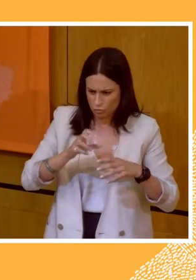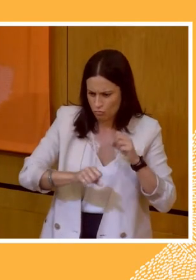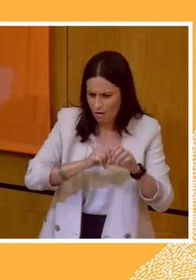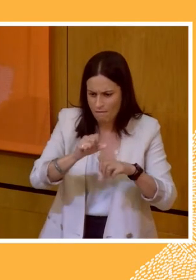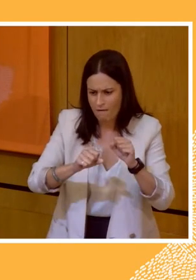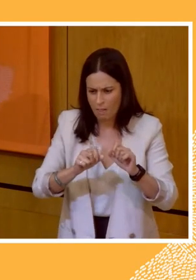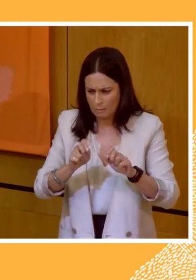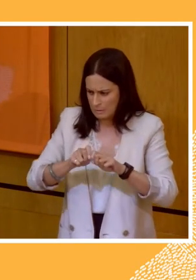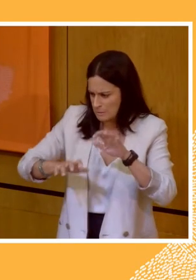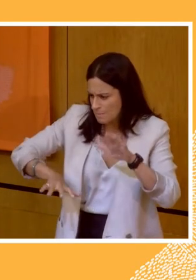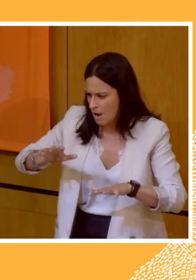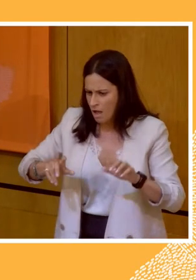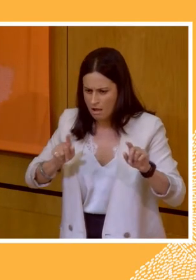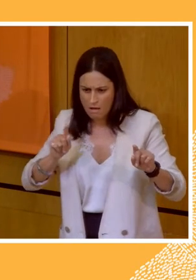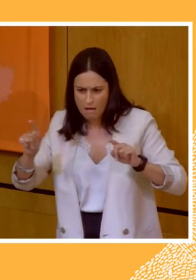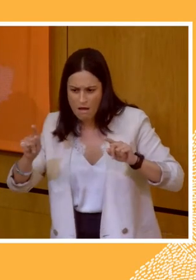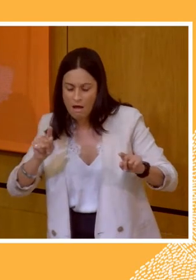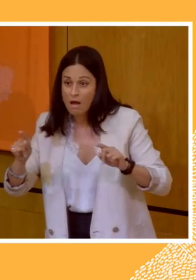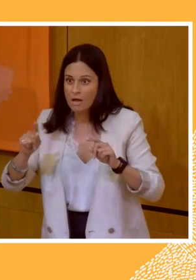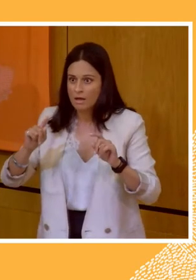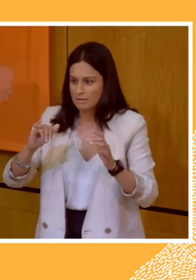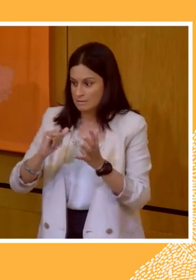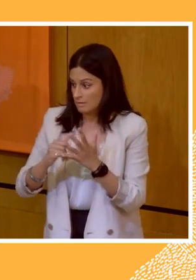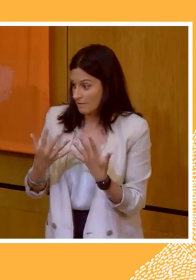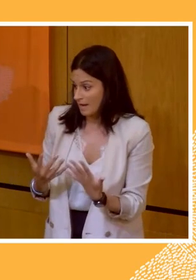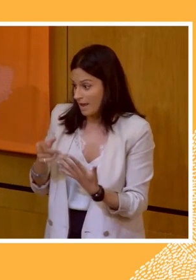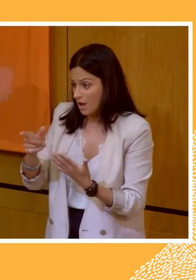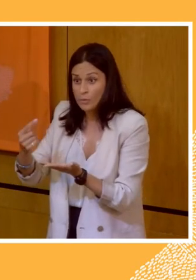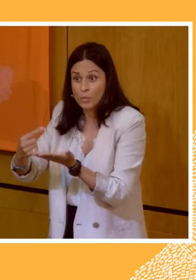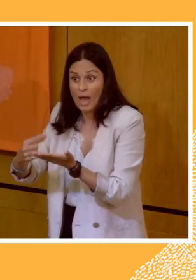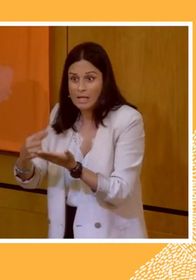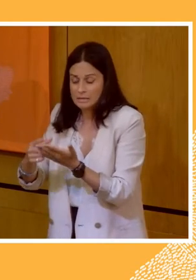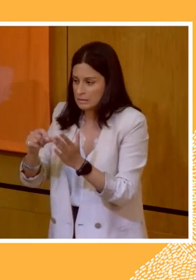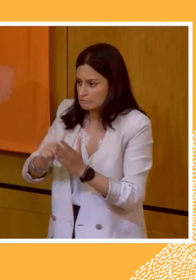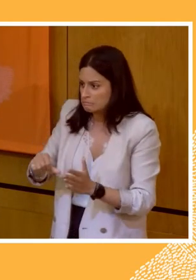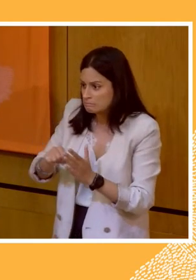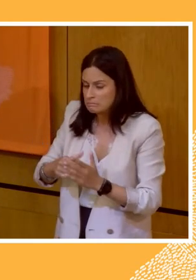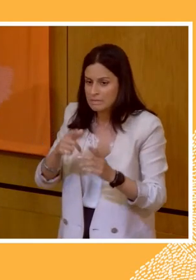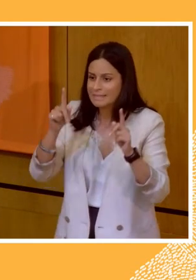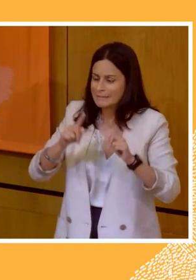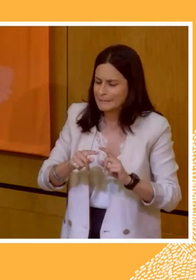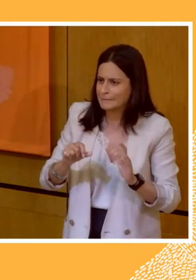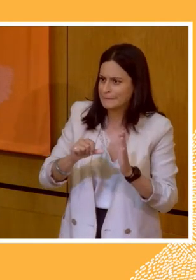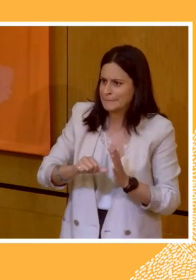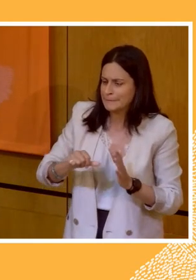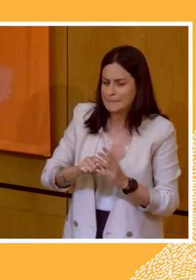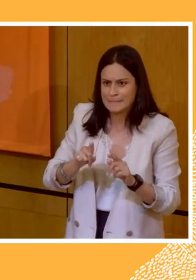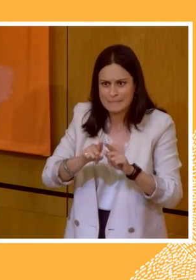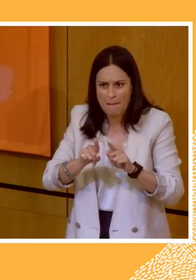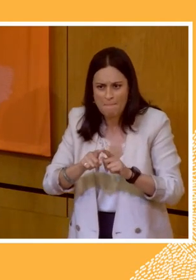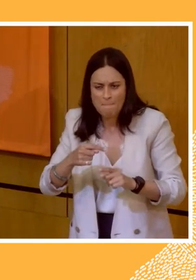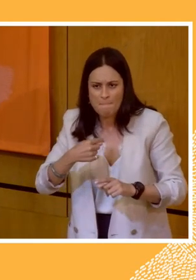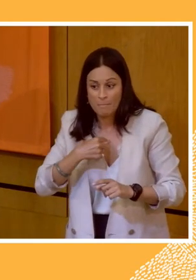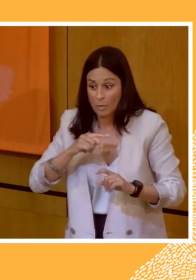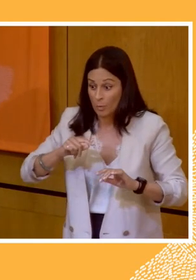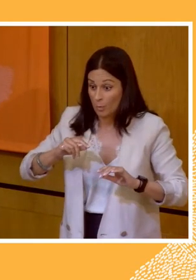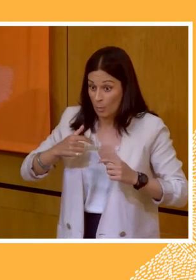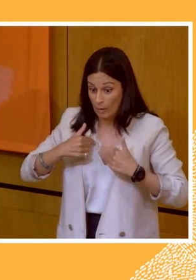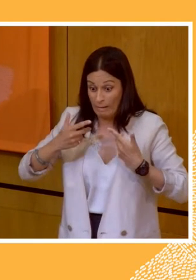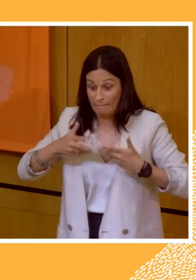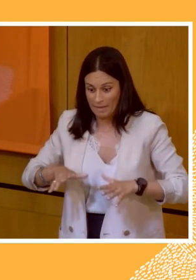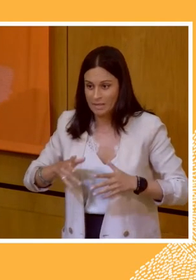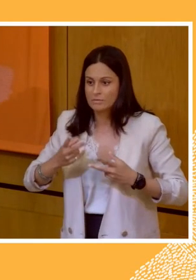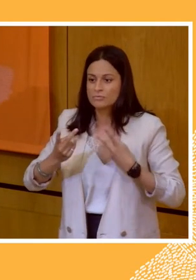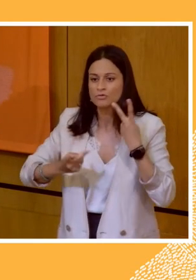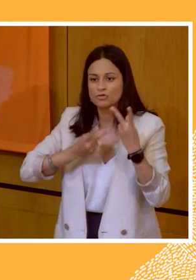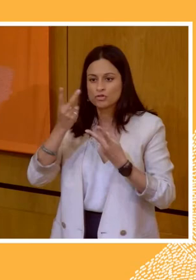are similar with what Sylvia's facing in Uganda. But there was one point when we played one